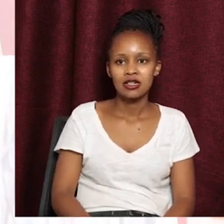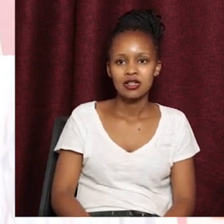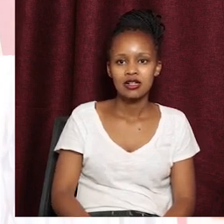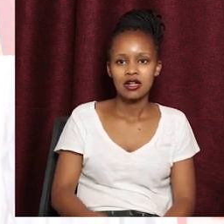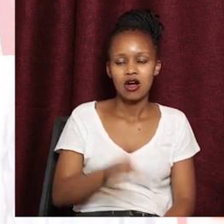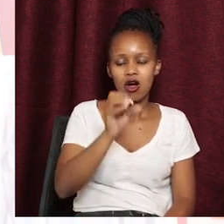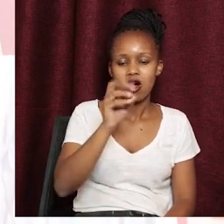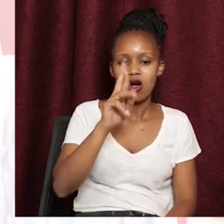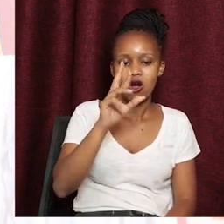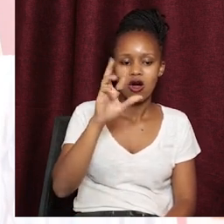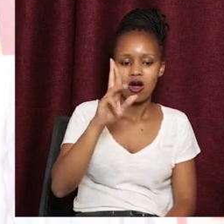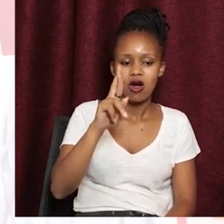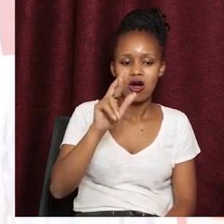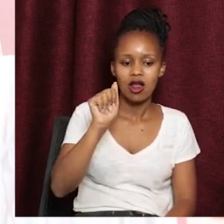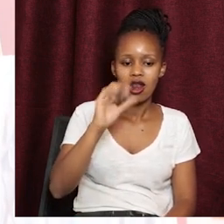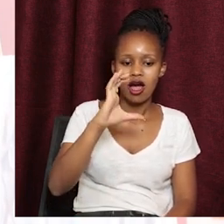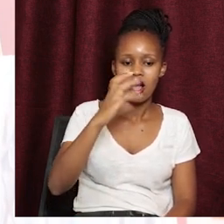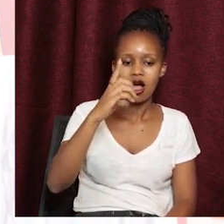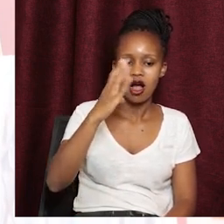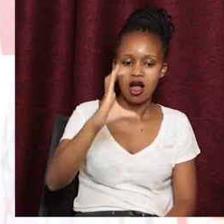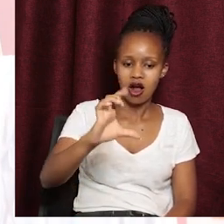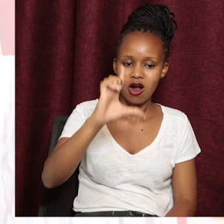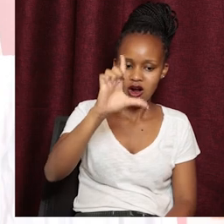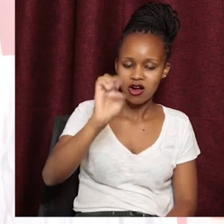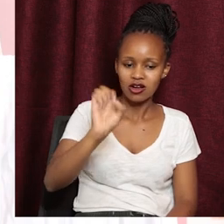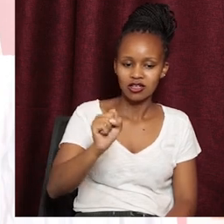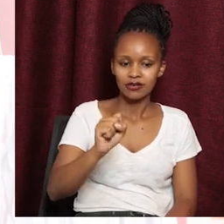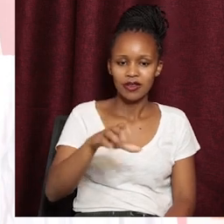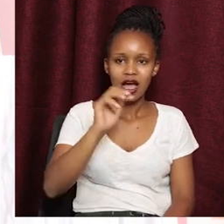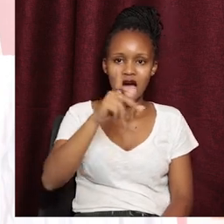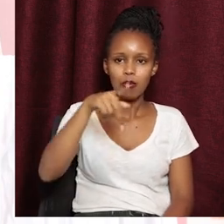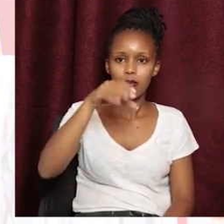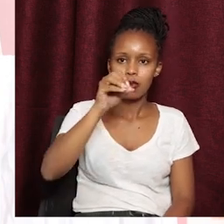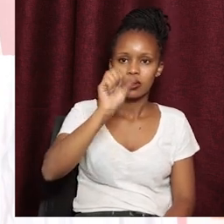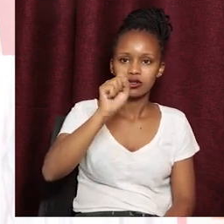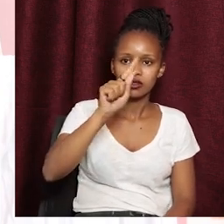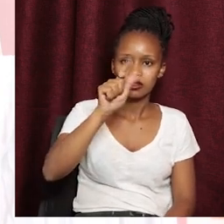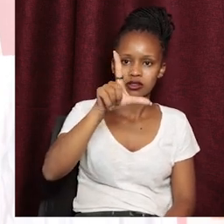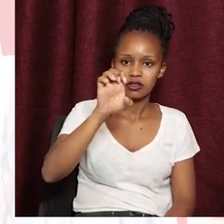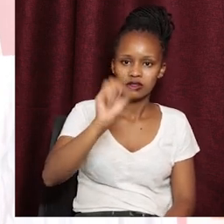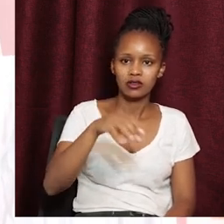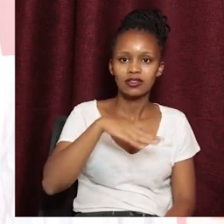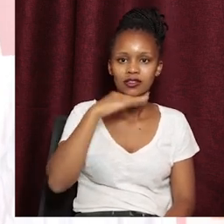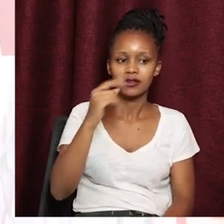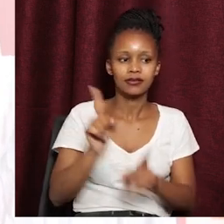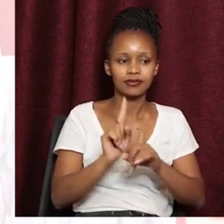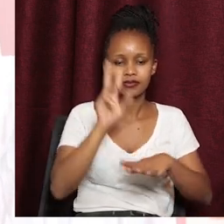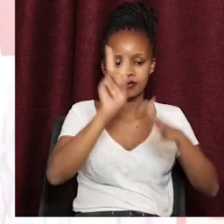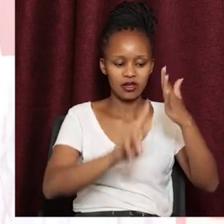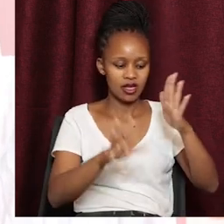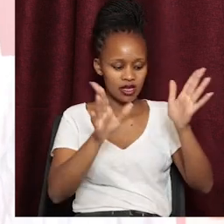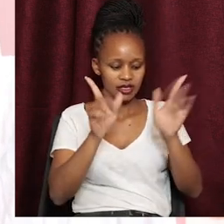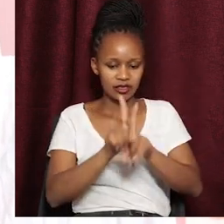Your oracles will die. Your apostles will die. Your prophets